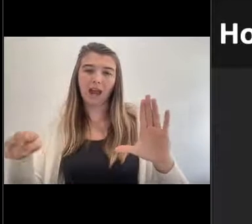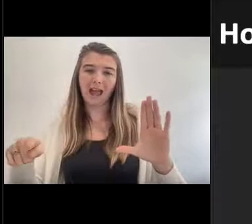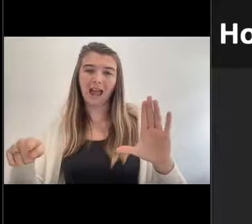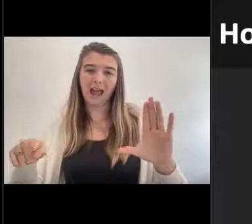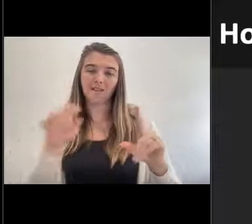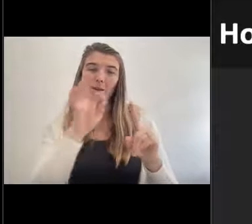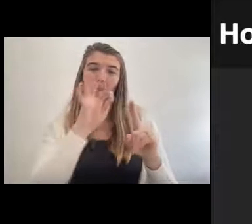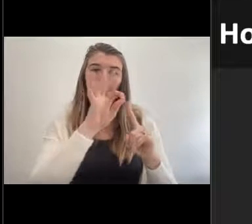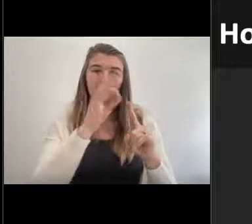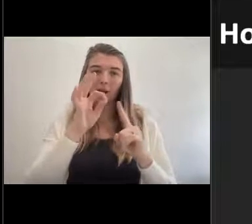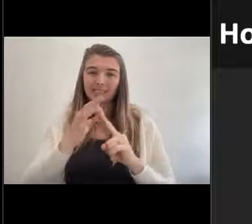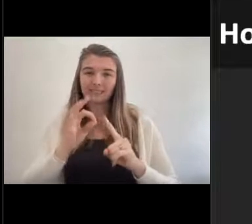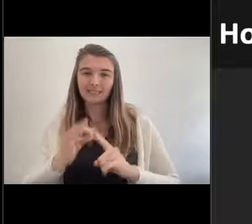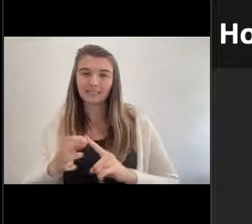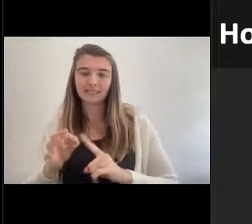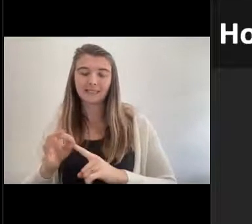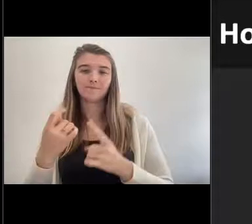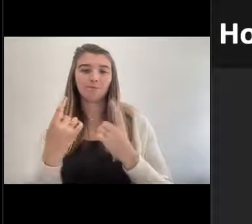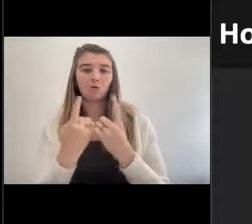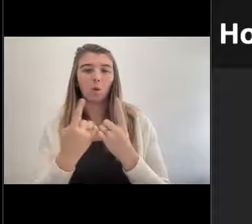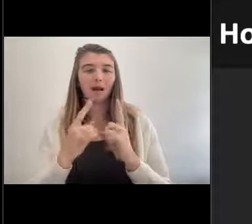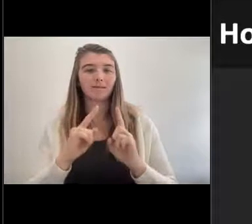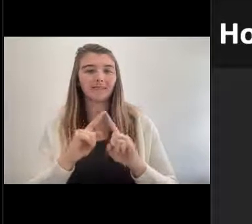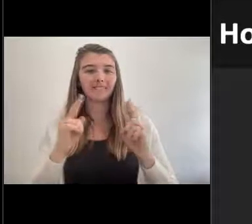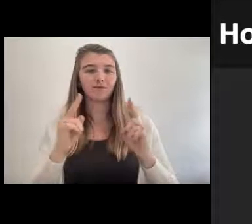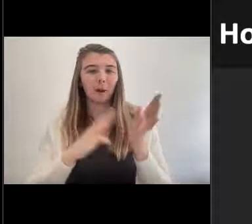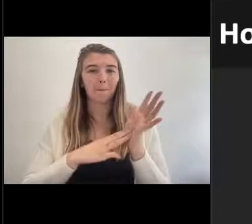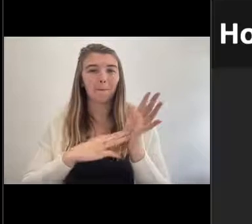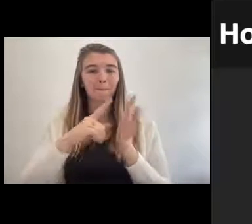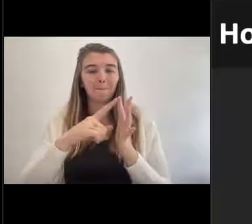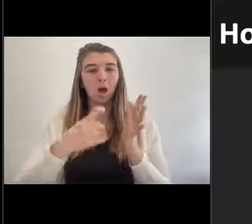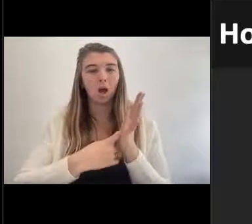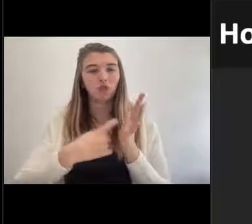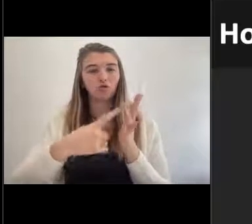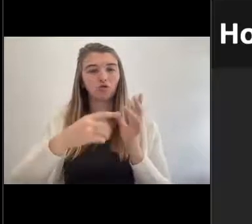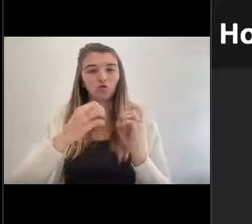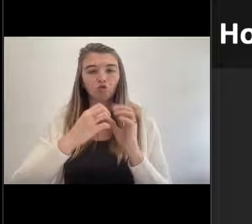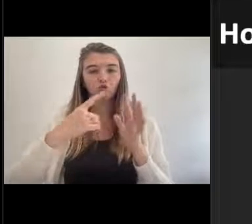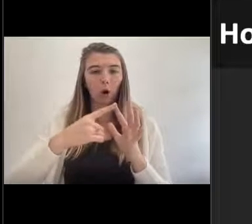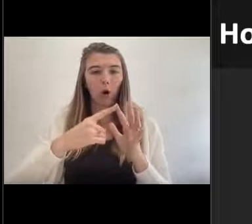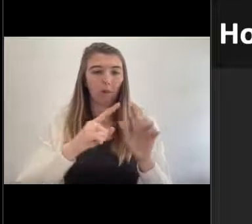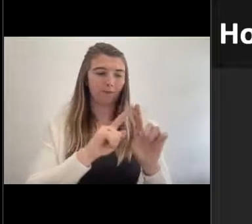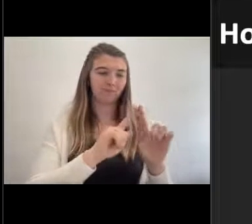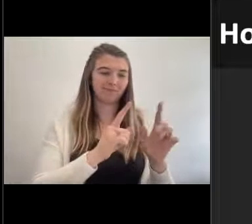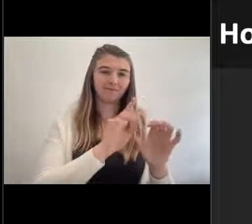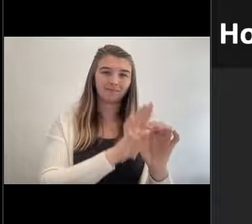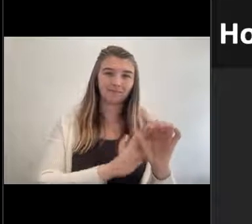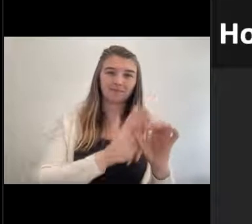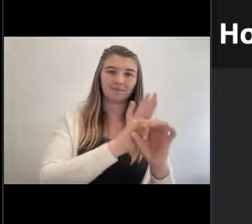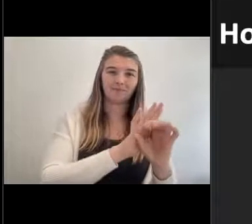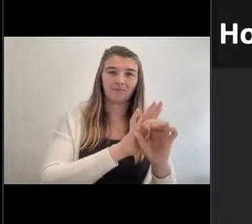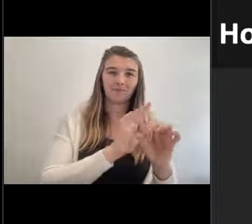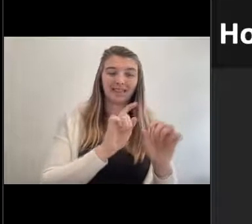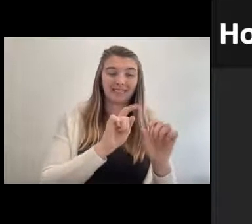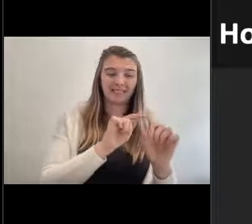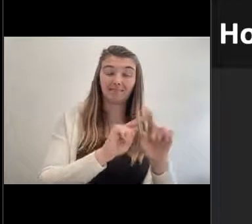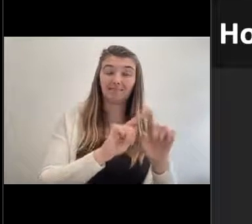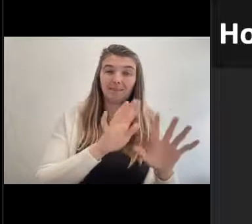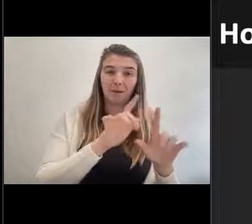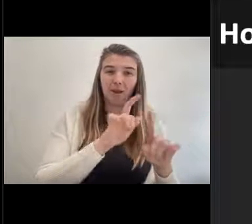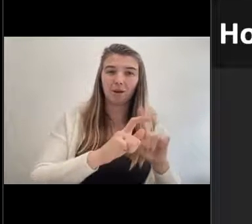microbial community, with points that are closer together being from communities that are more similar to one another. And the points get darker as we